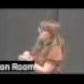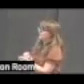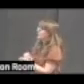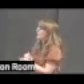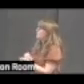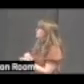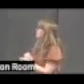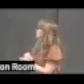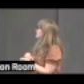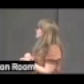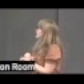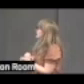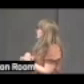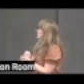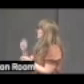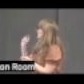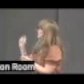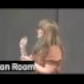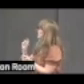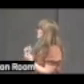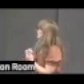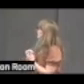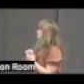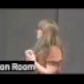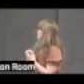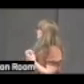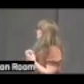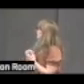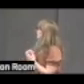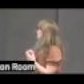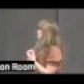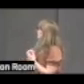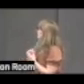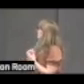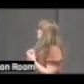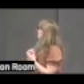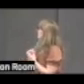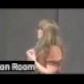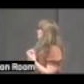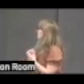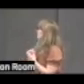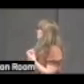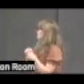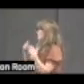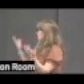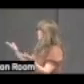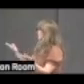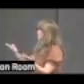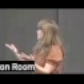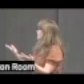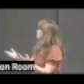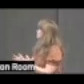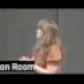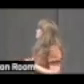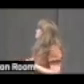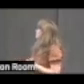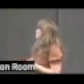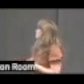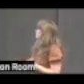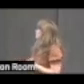colors are the non-preferred. So the green will be our breeding and the blue will still be our whether or not we had